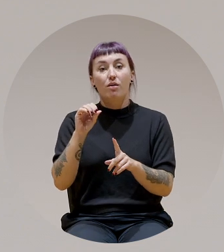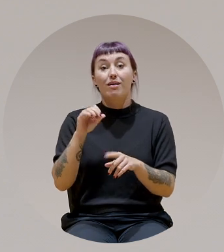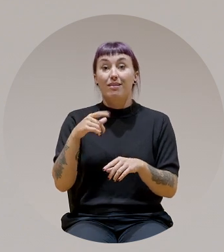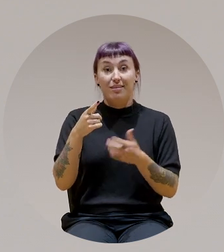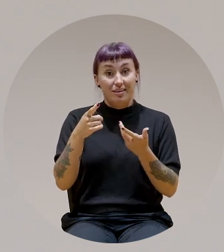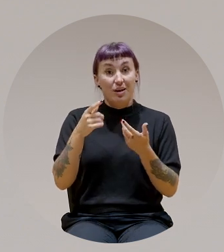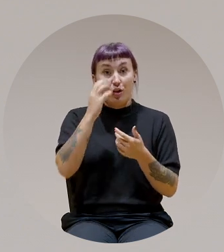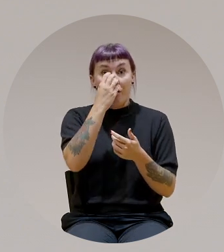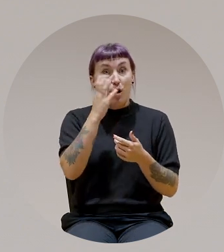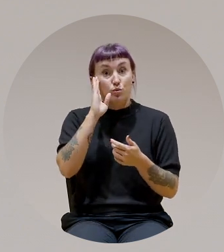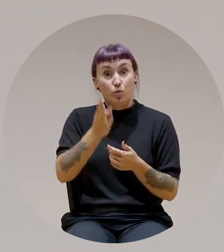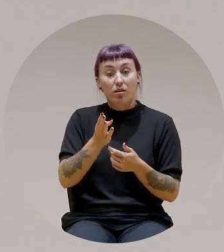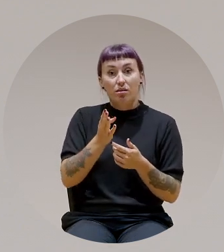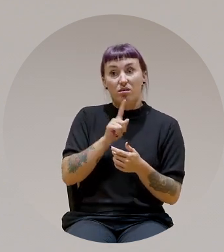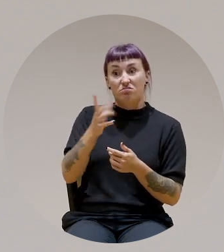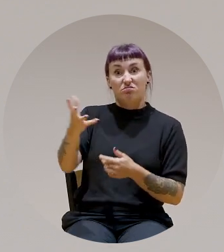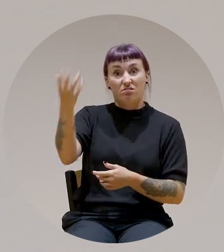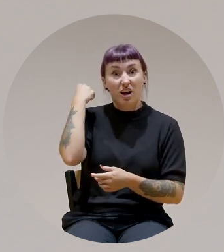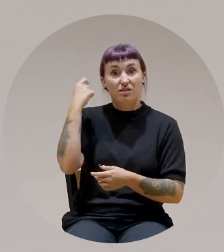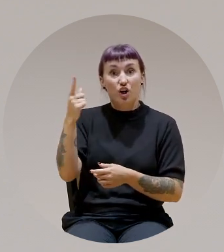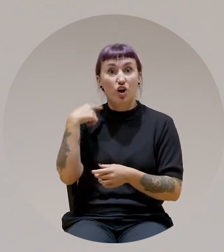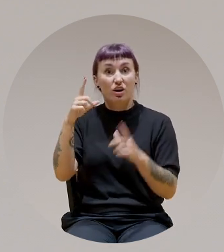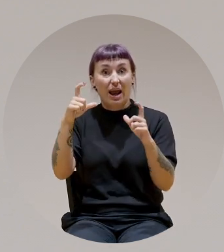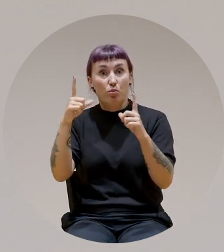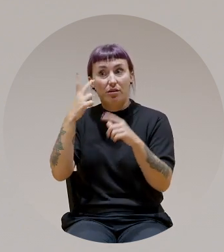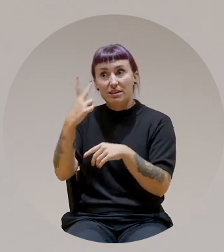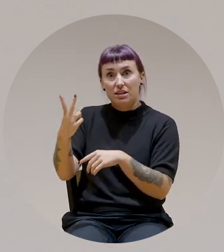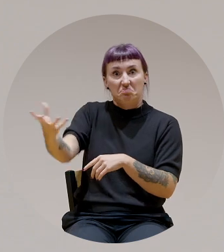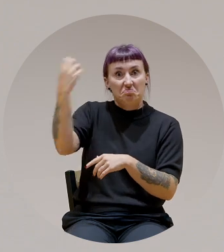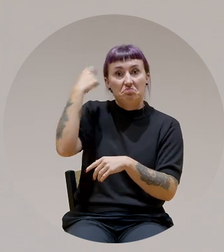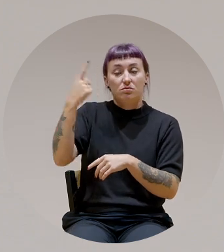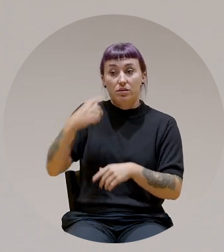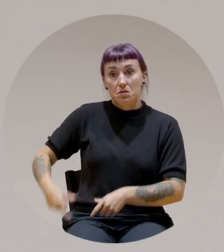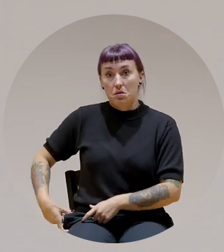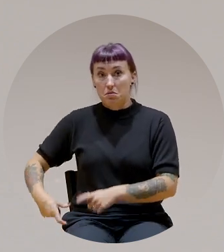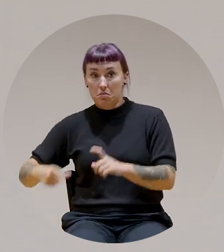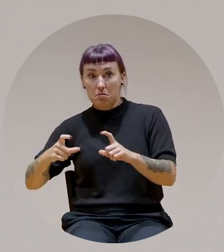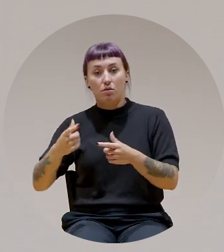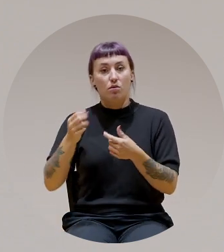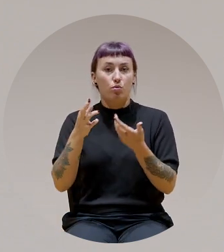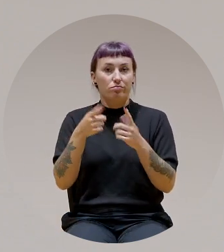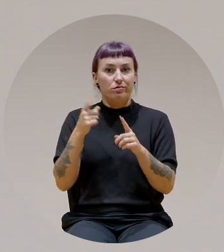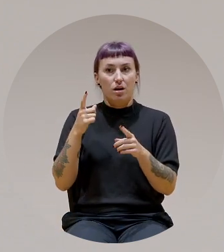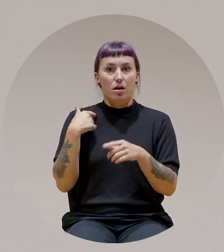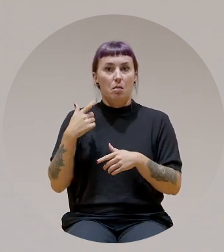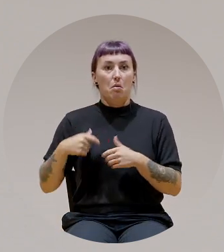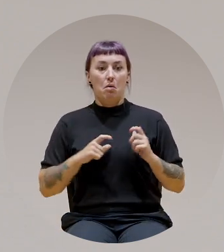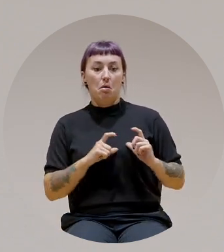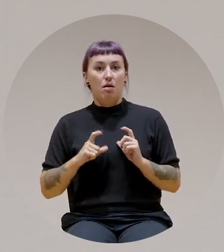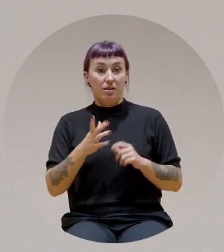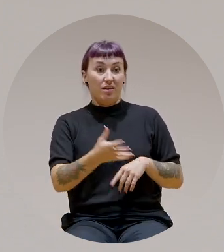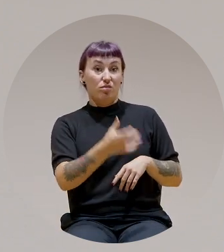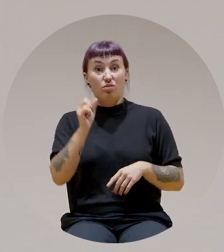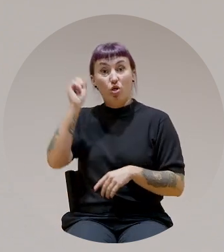the the clowns will take a camera if they see one being pulled out of a bag or, from behind someone's